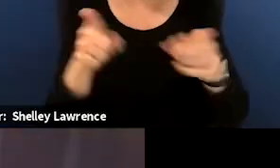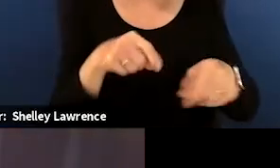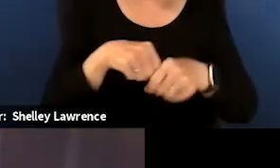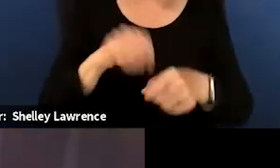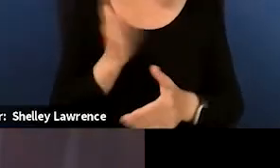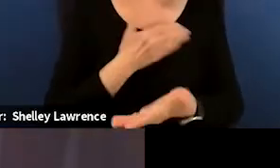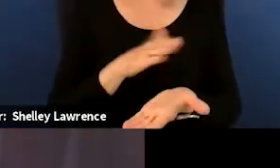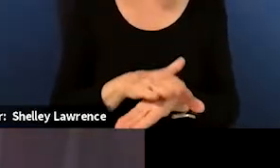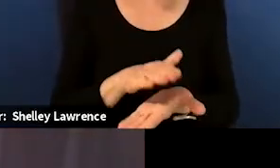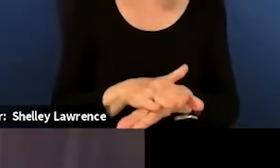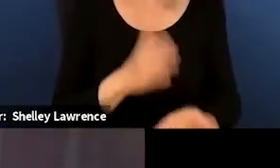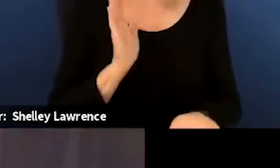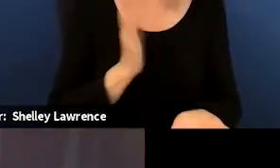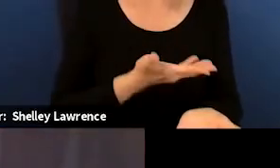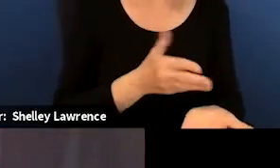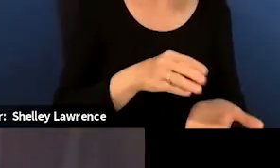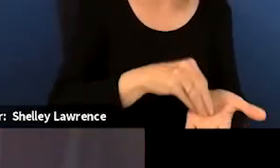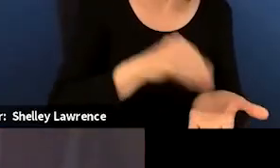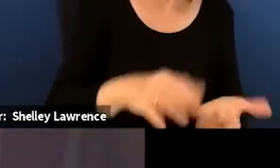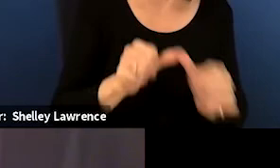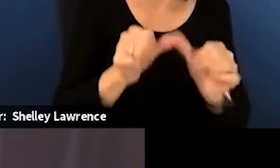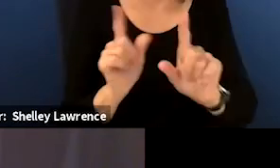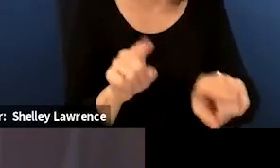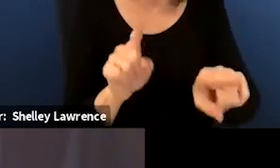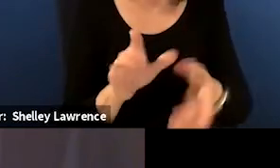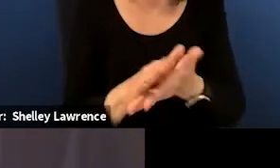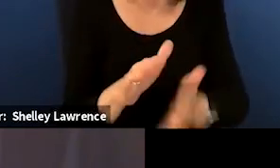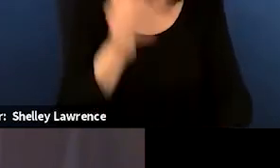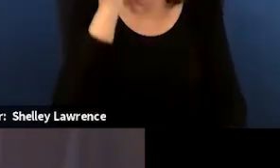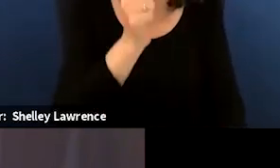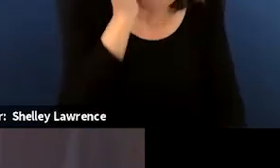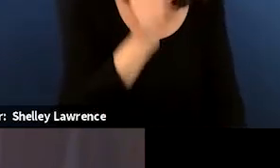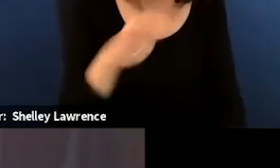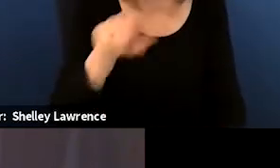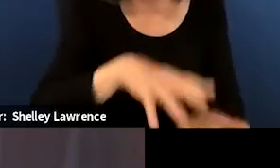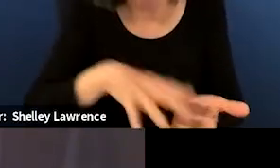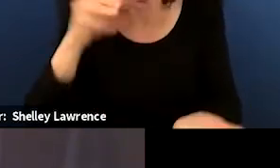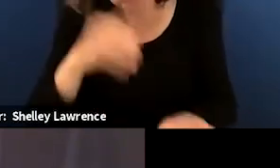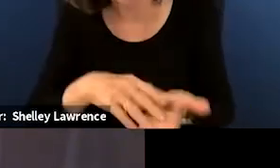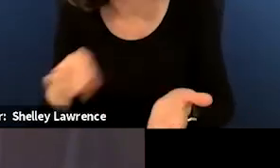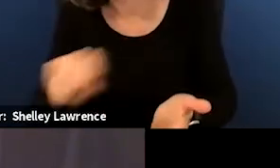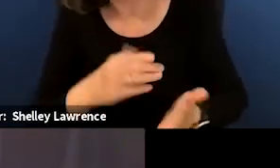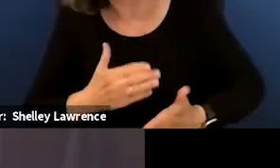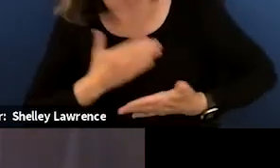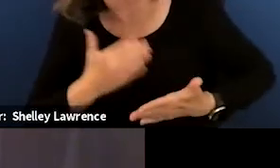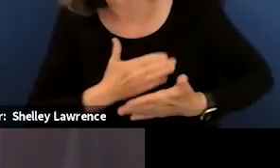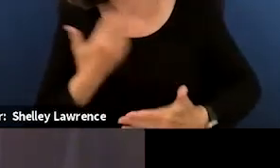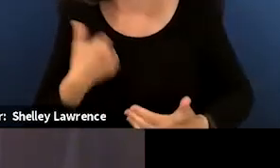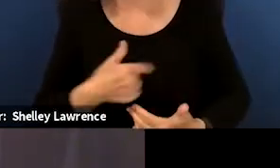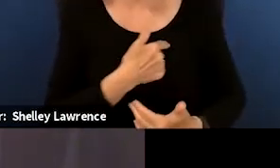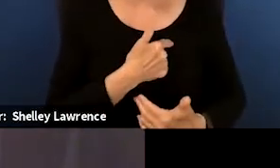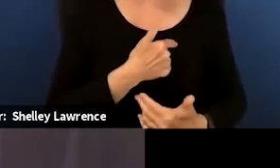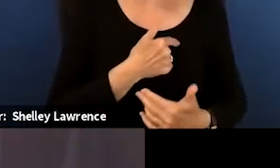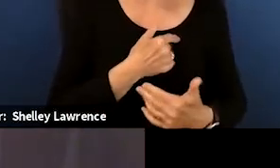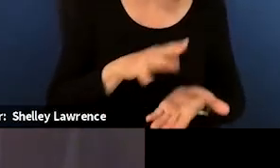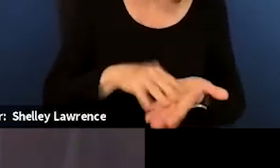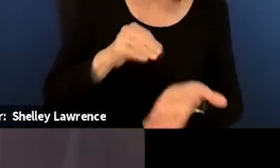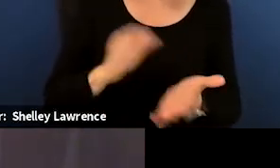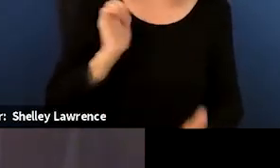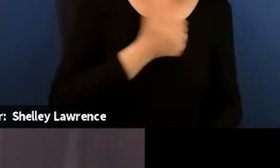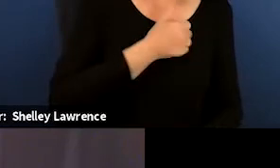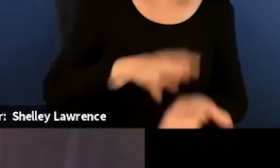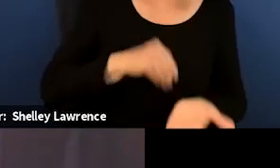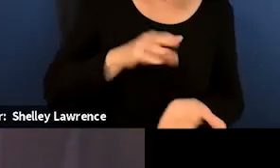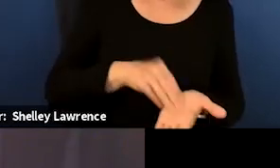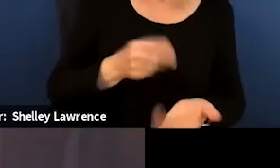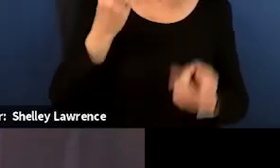Our kids, our students continue to go to school every day. They're learning, they're happy, and we keep learning ourselves